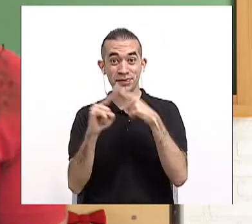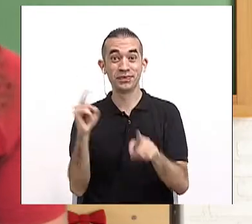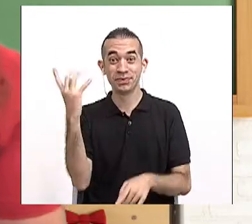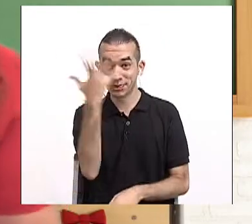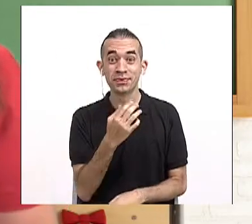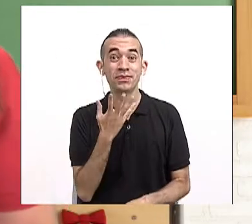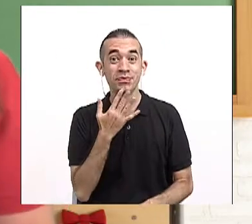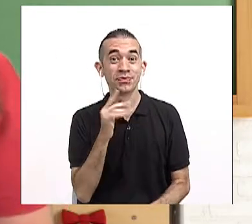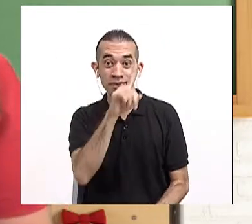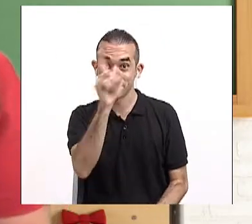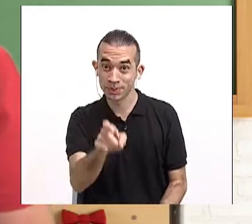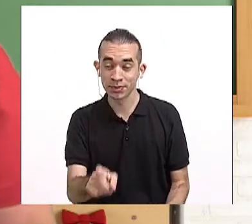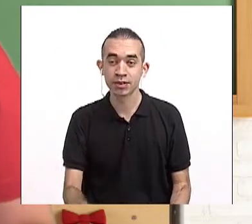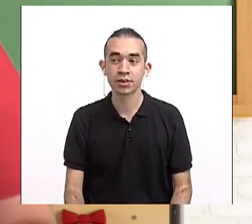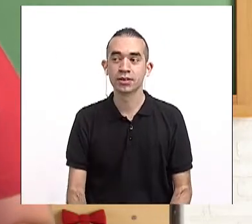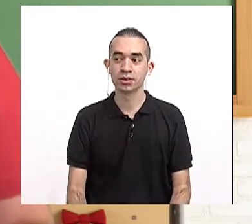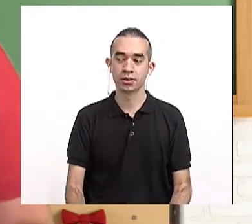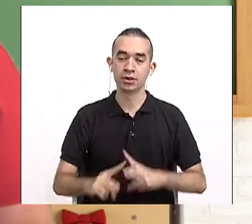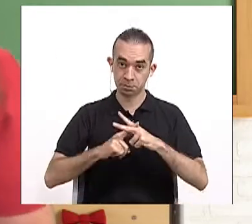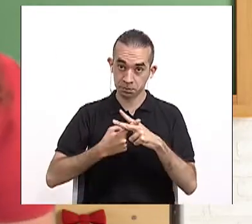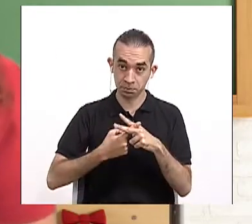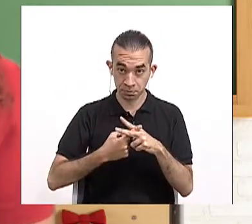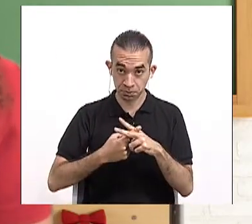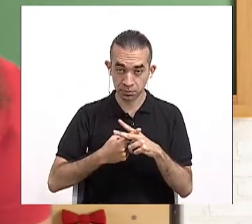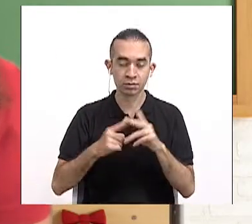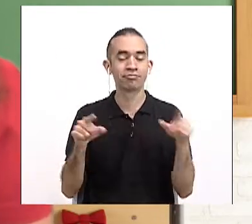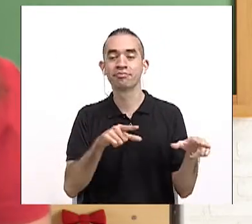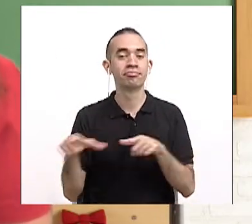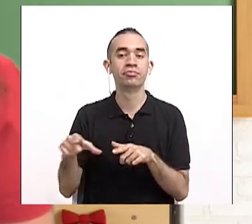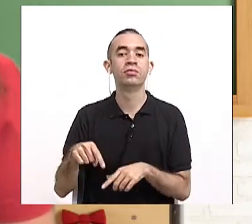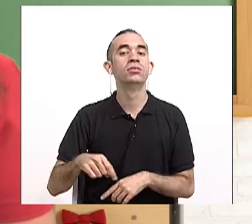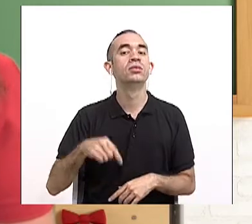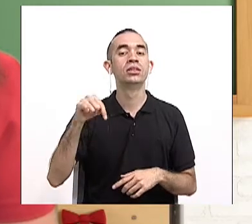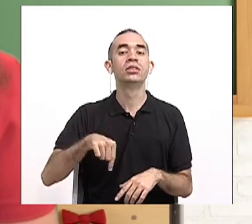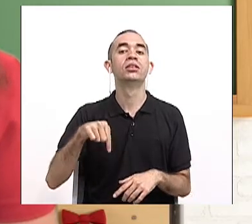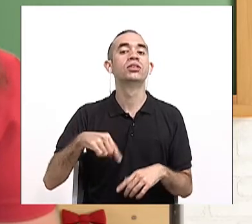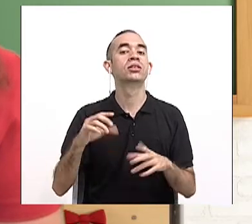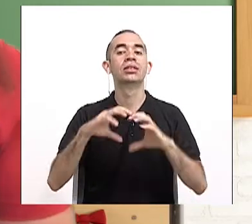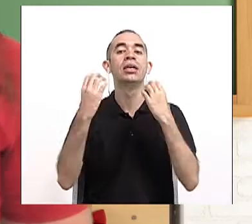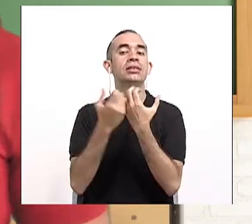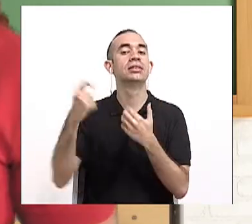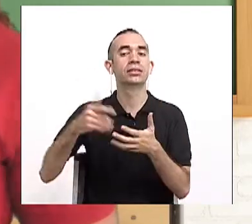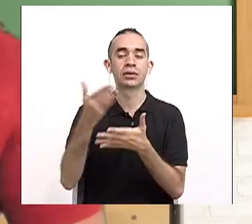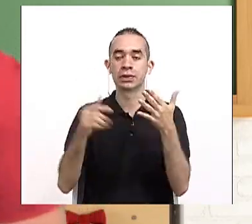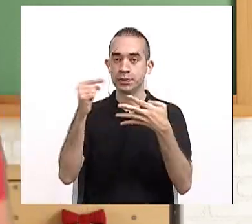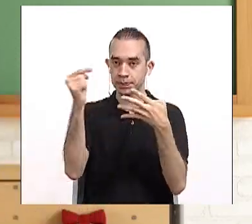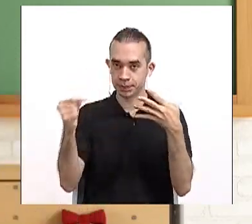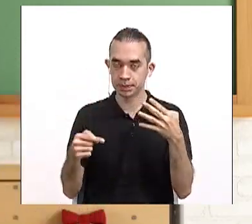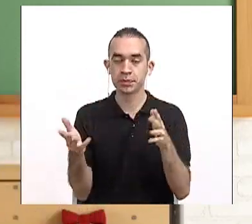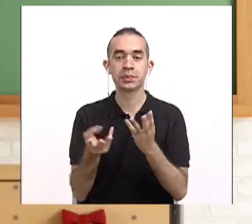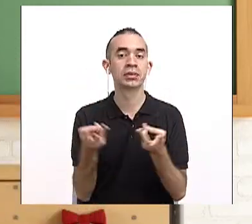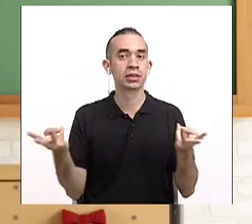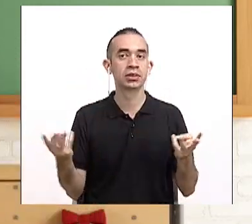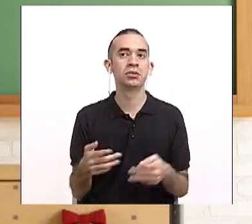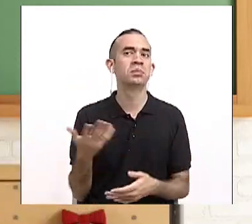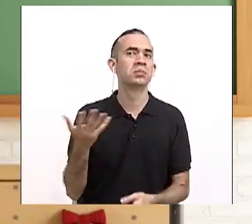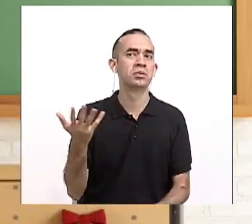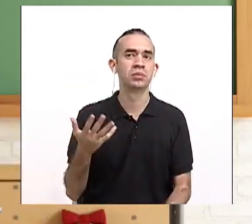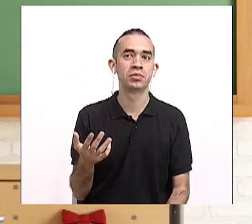good. Before starting, let's get ready. For this lesson, we're going to need some materials. We're going to